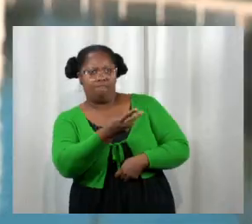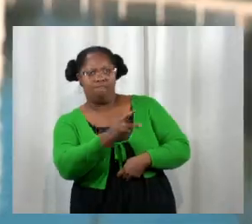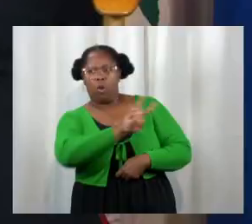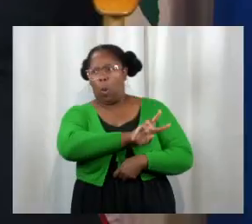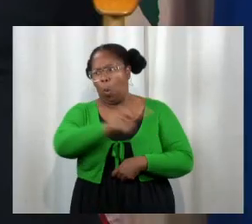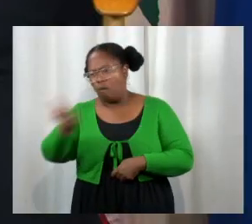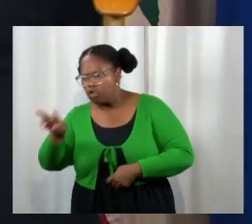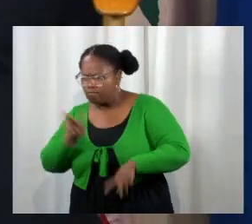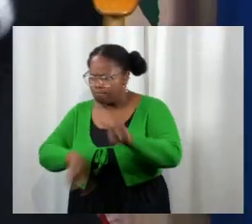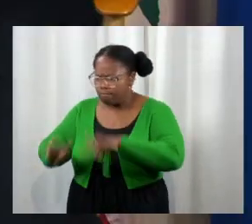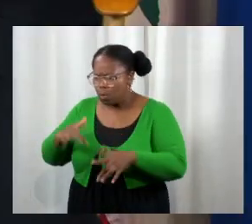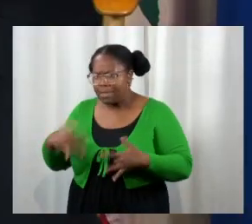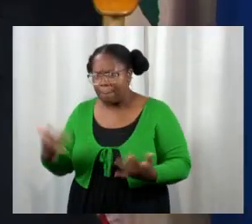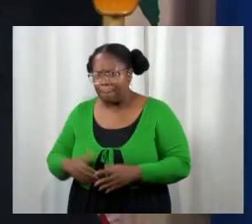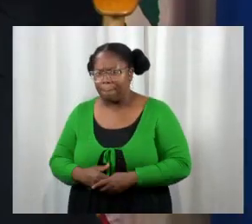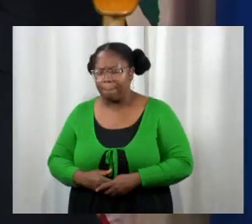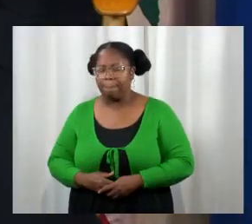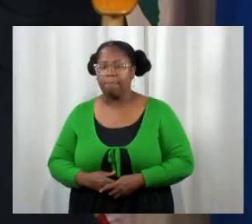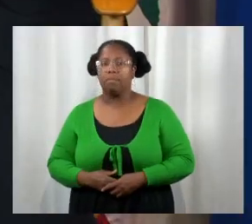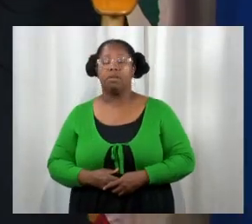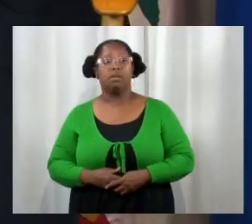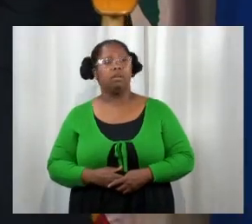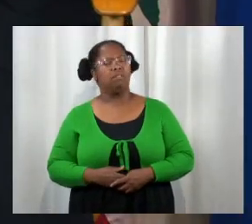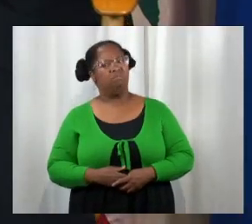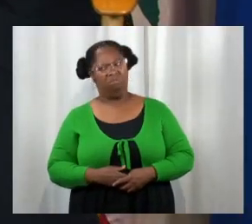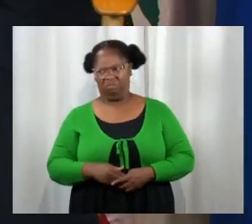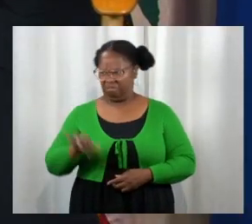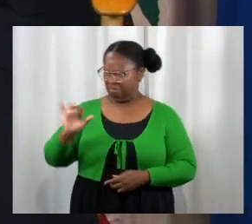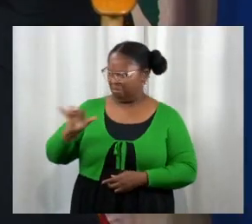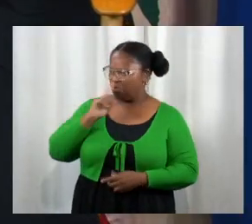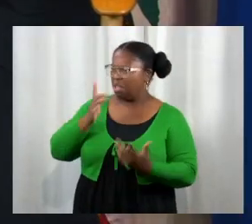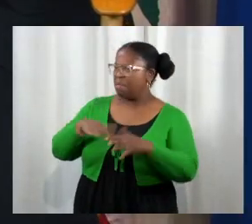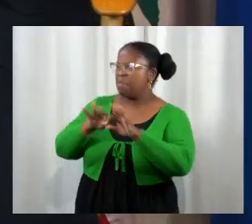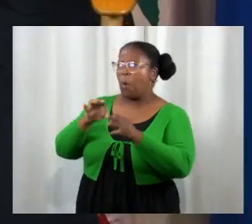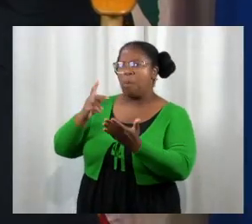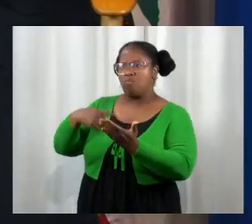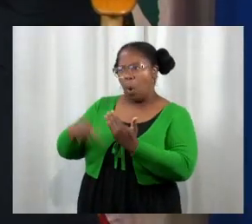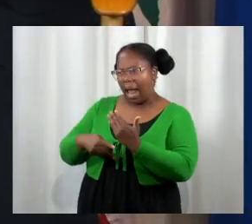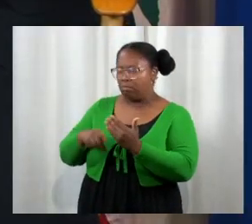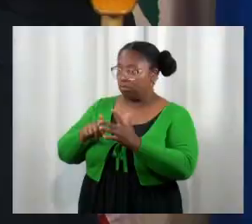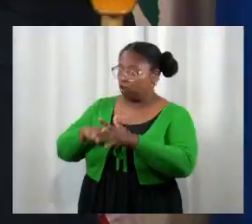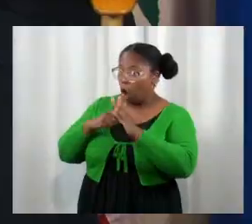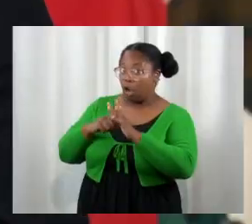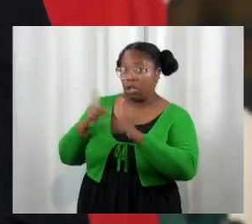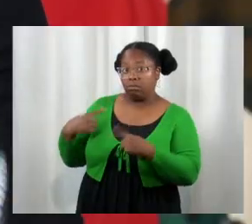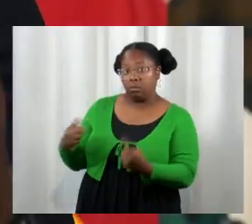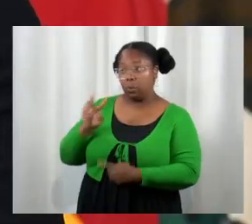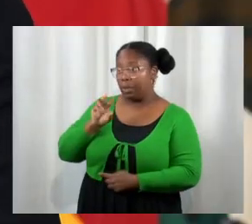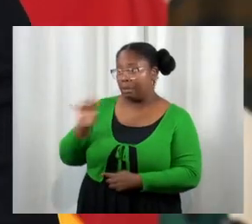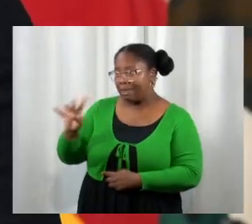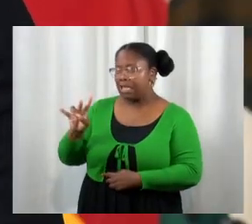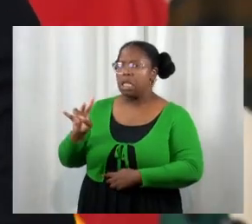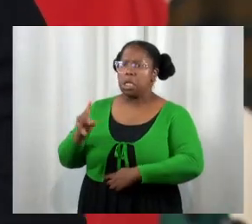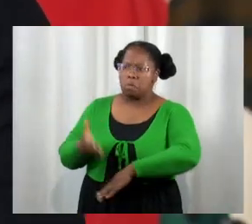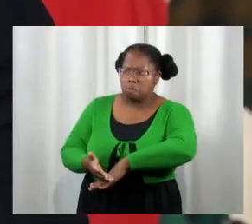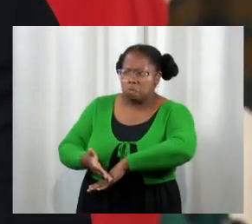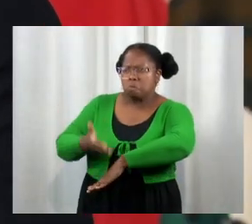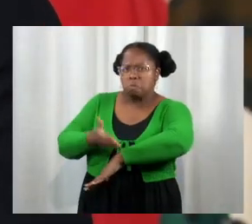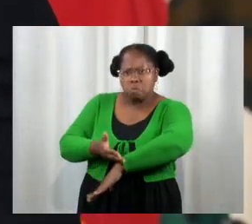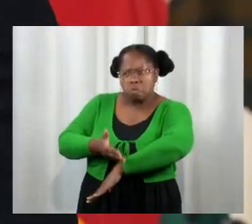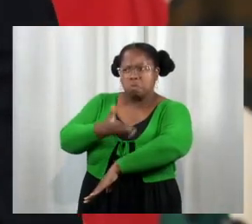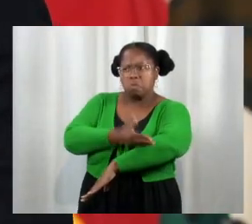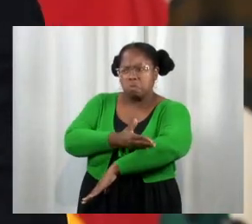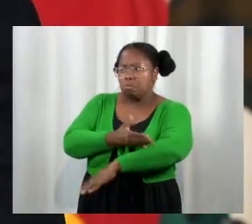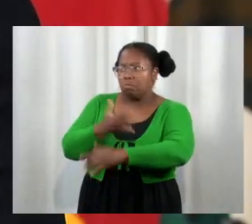check it out. So that's such an important program. It's great to hear that it started 2007. It's gotten better over time, and now